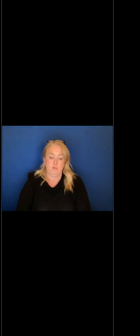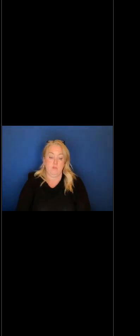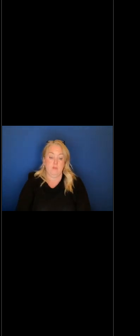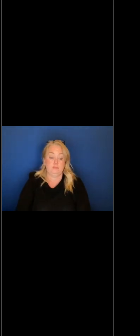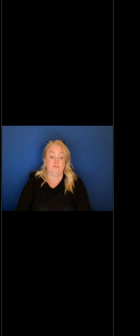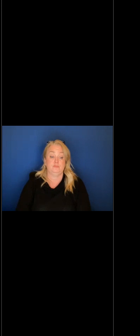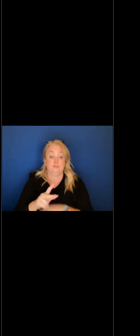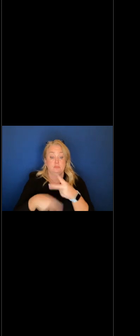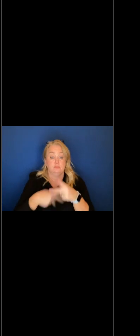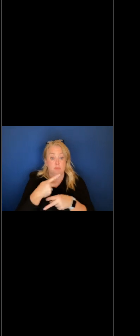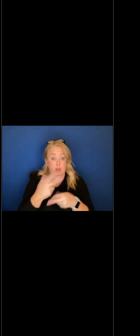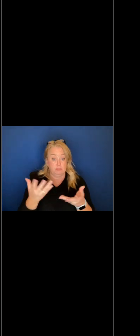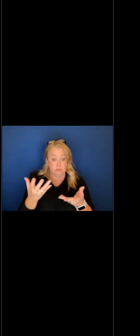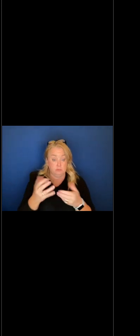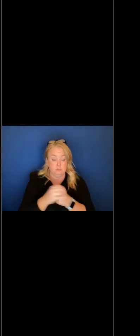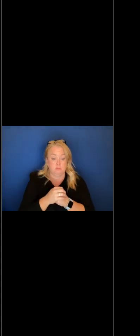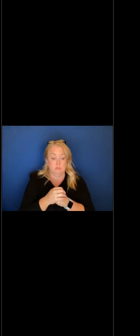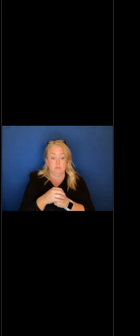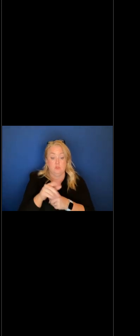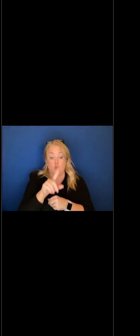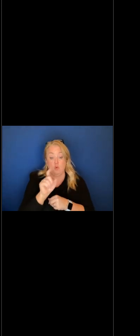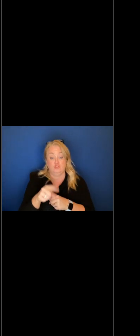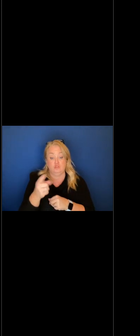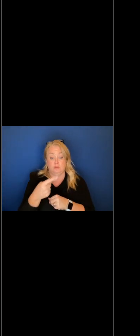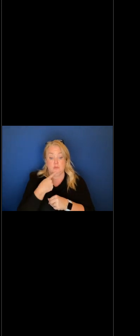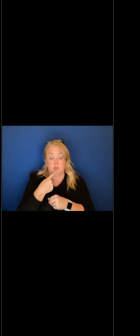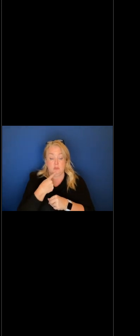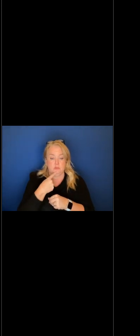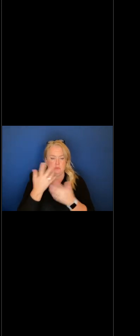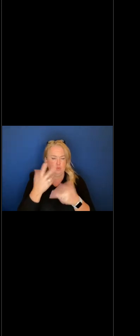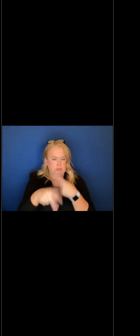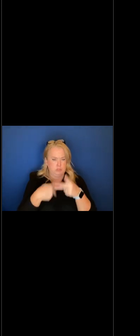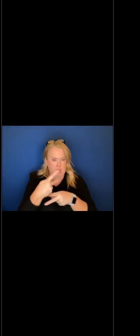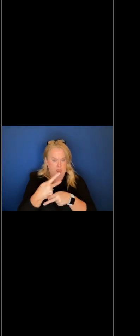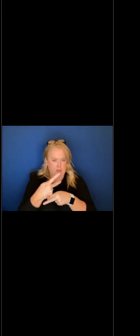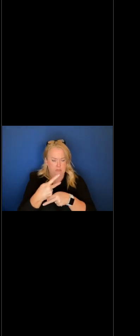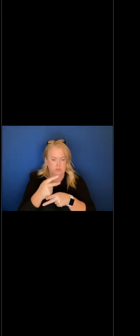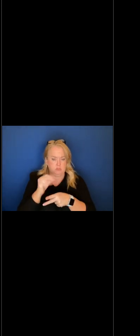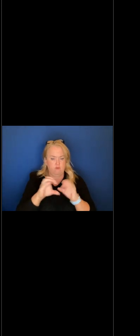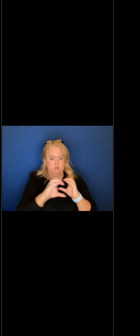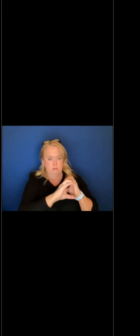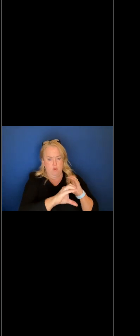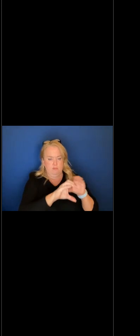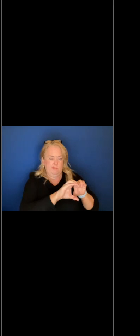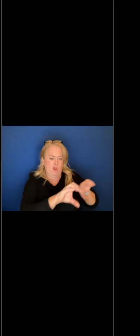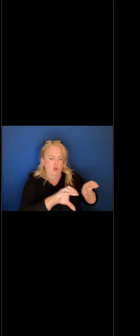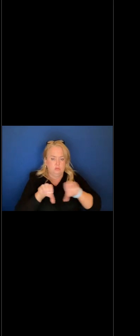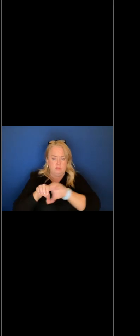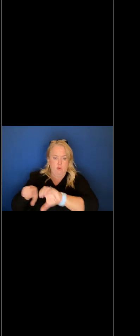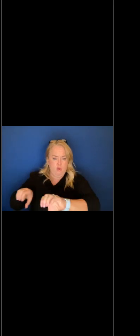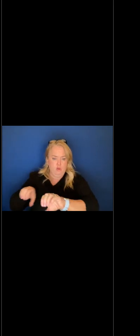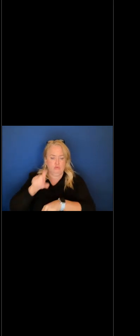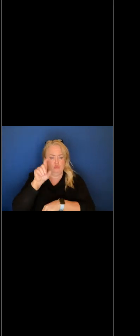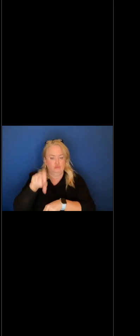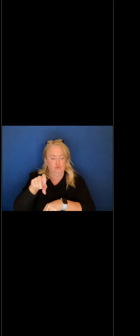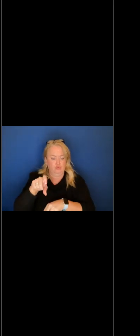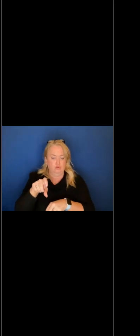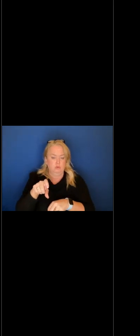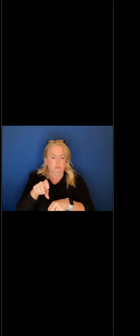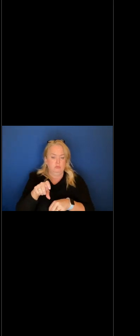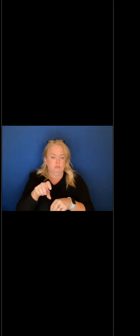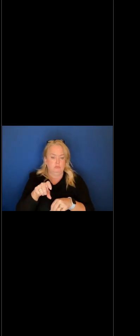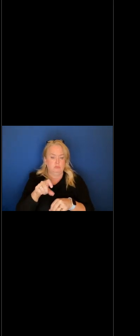Types of grab bar. The question is, what types of grab bars should the